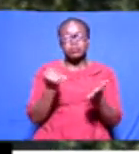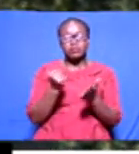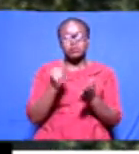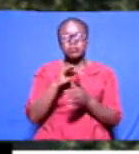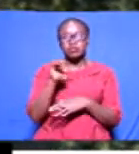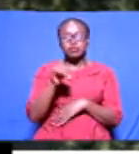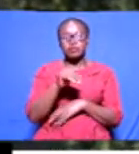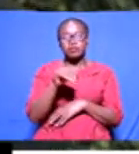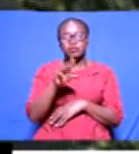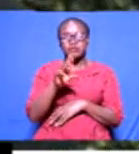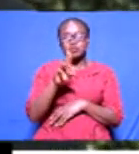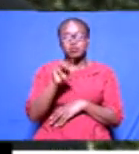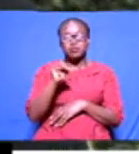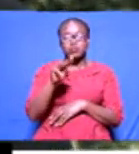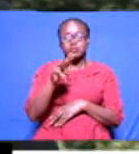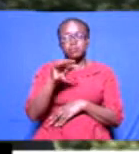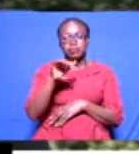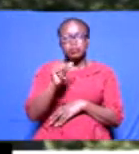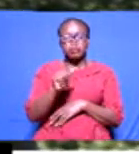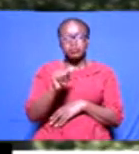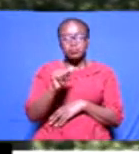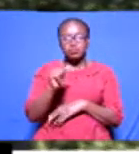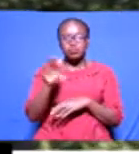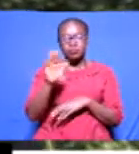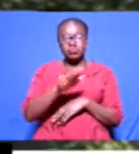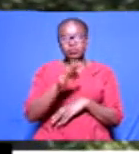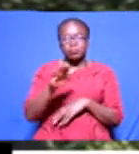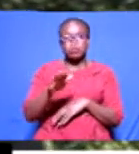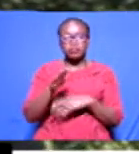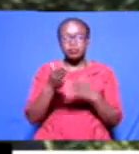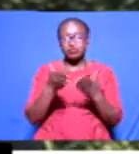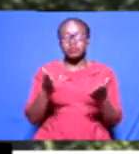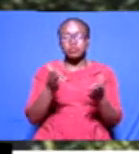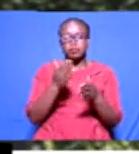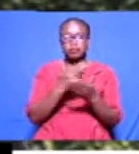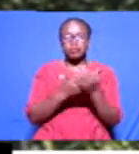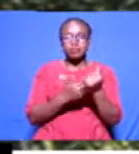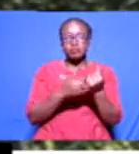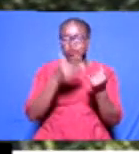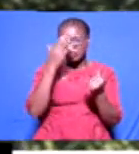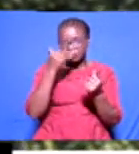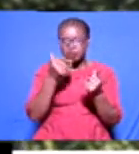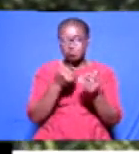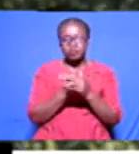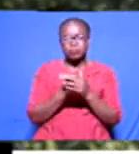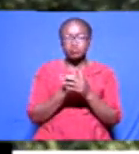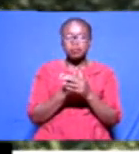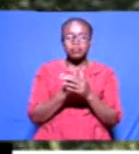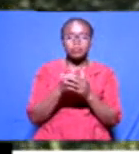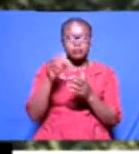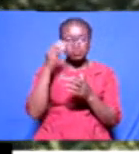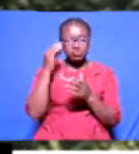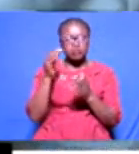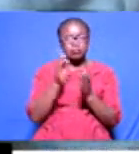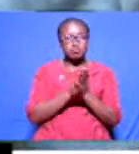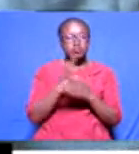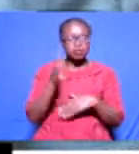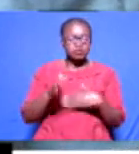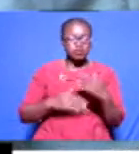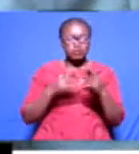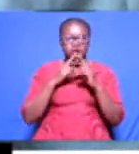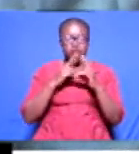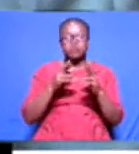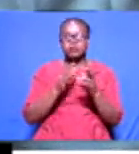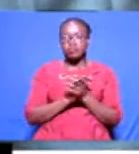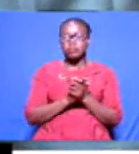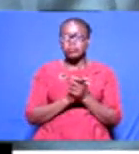platform. We've been with Jumia for some years as partners with Colston Creamery brand, and we've been very happy with the results. A study